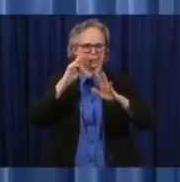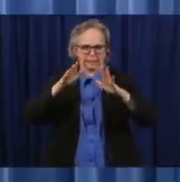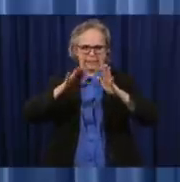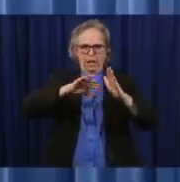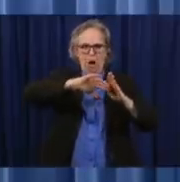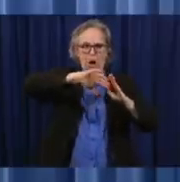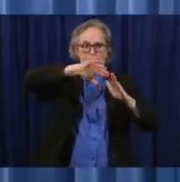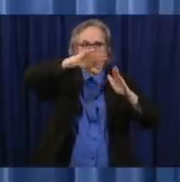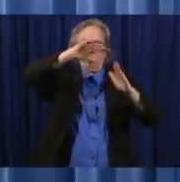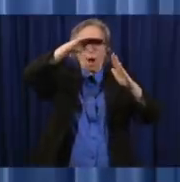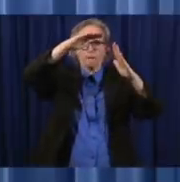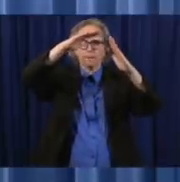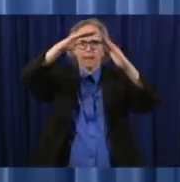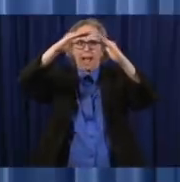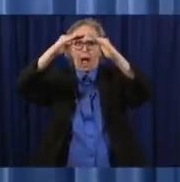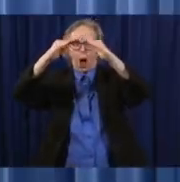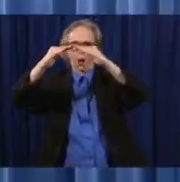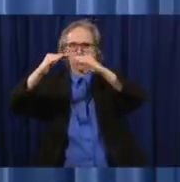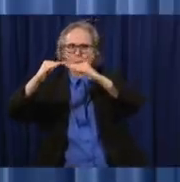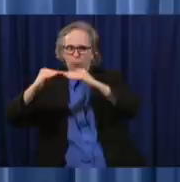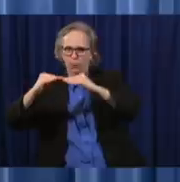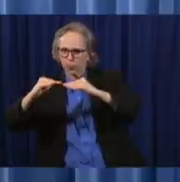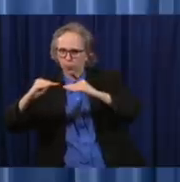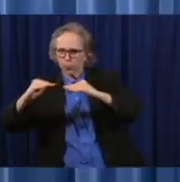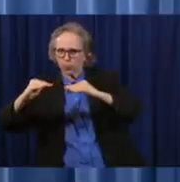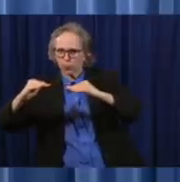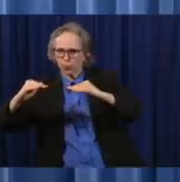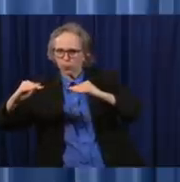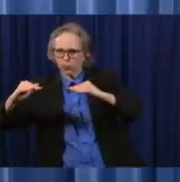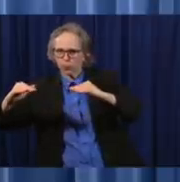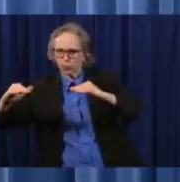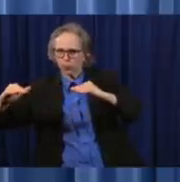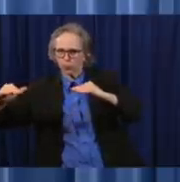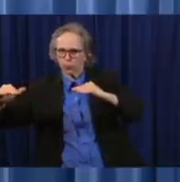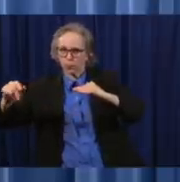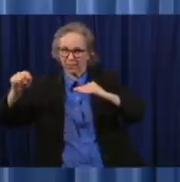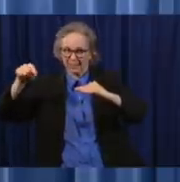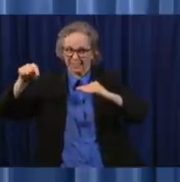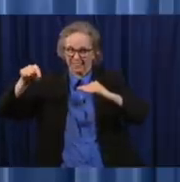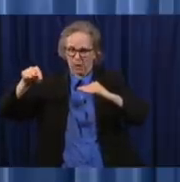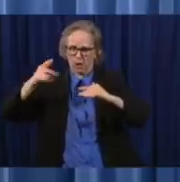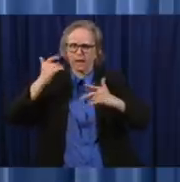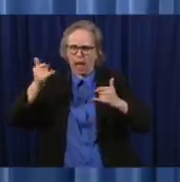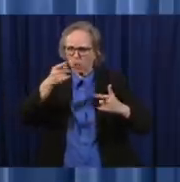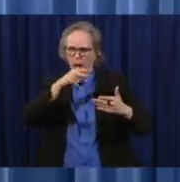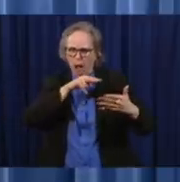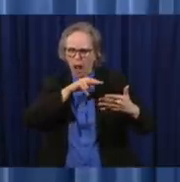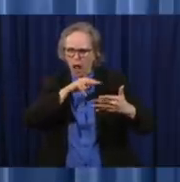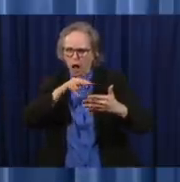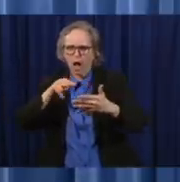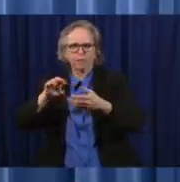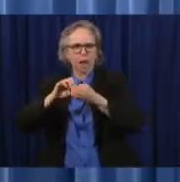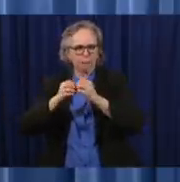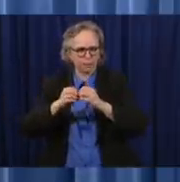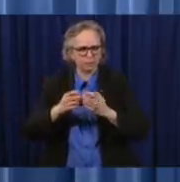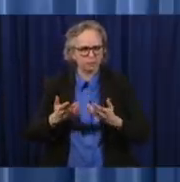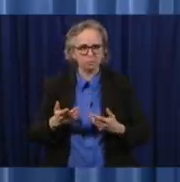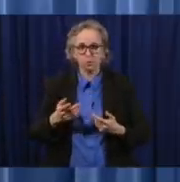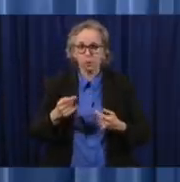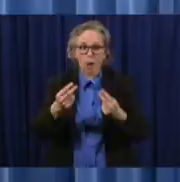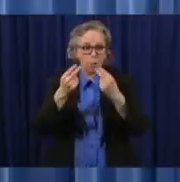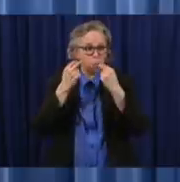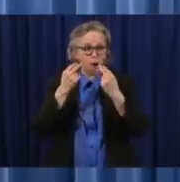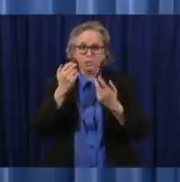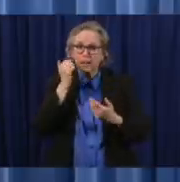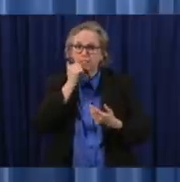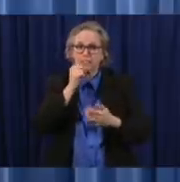now like that. We're looking at data every day. Anybody can tune in at 2 o'clock and see a lot of the